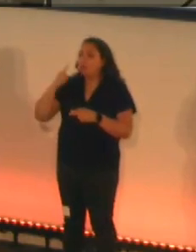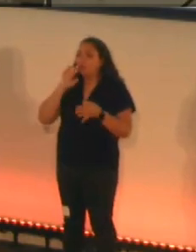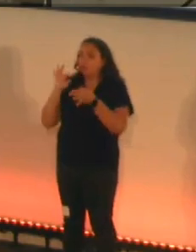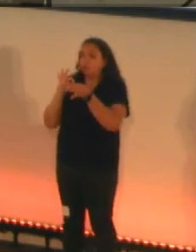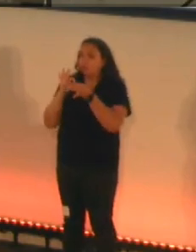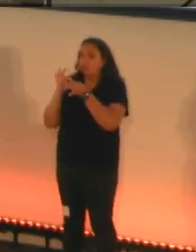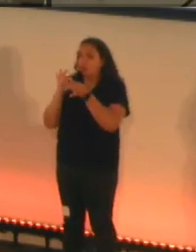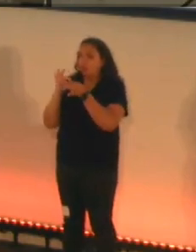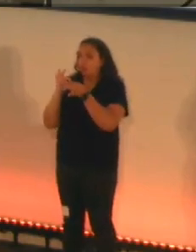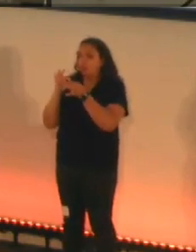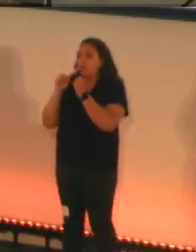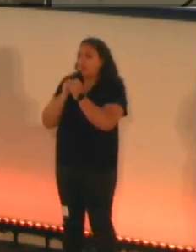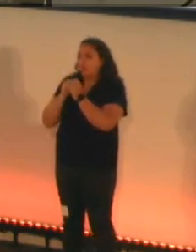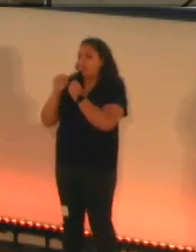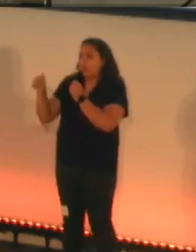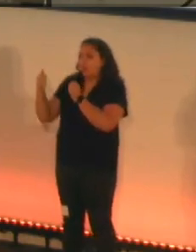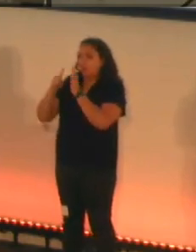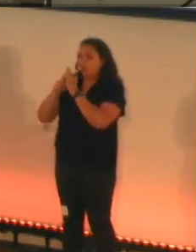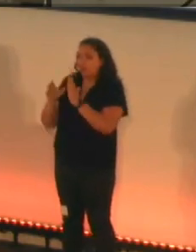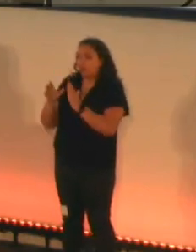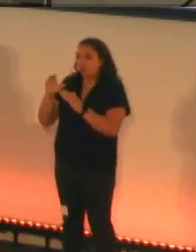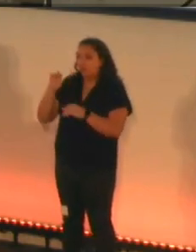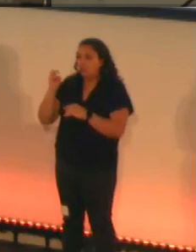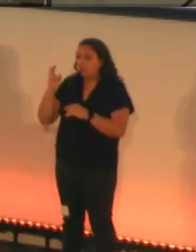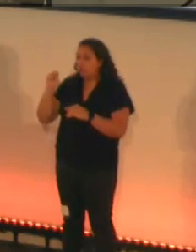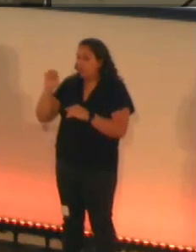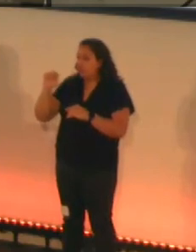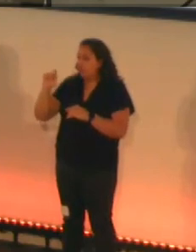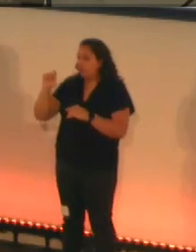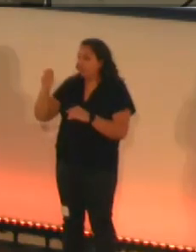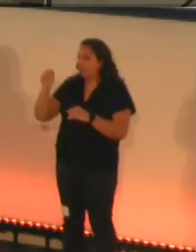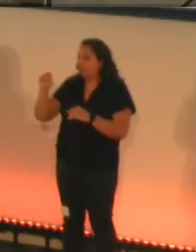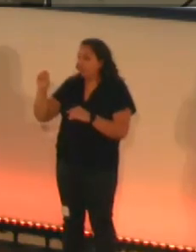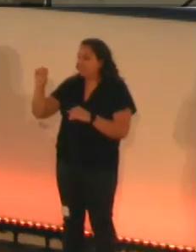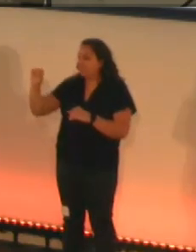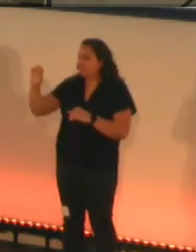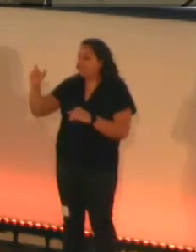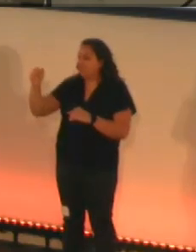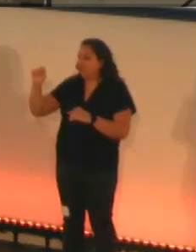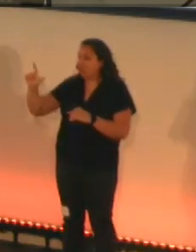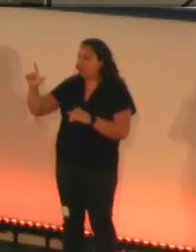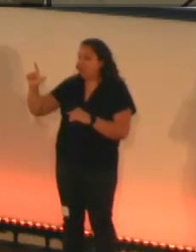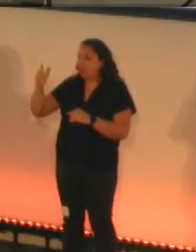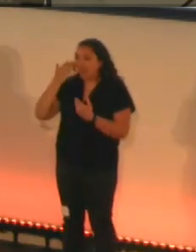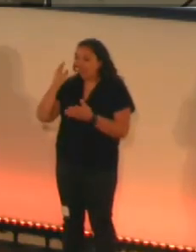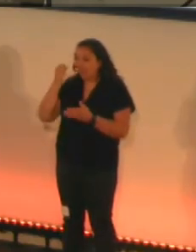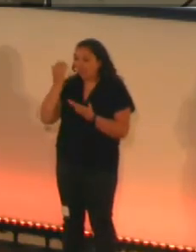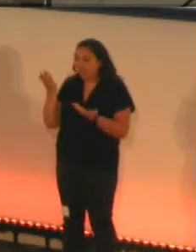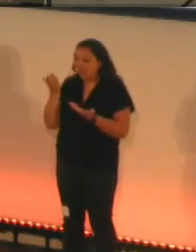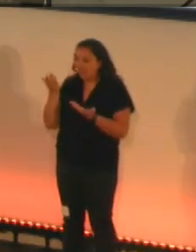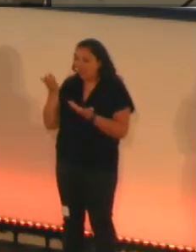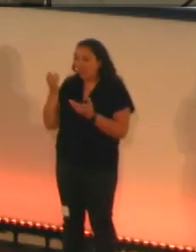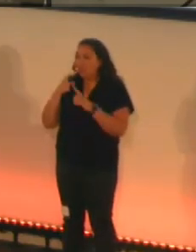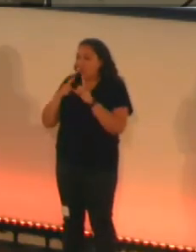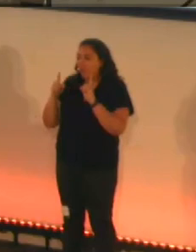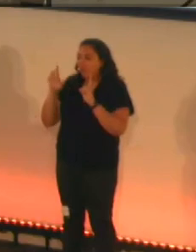named Jonathan Seagal, who might be here, might not. I can't see that one right off the bat as I'm speaking. But he is here today. He'll be